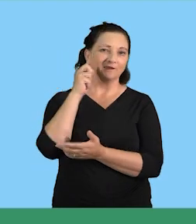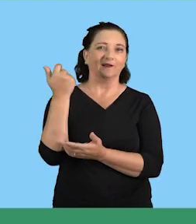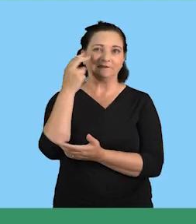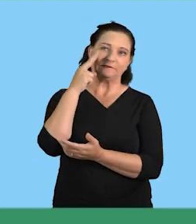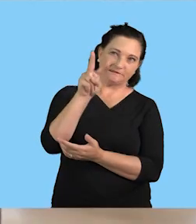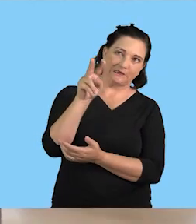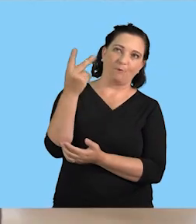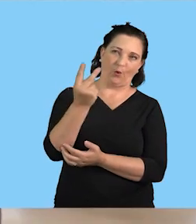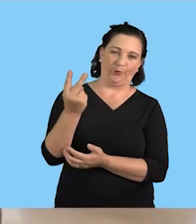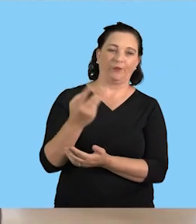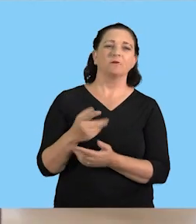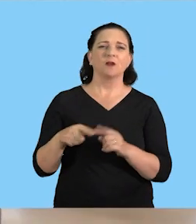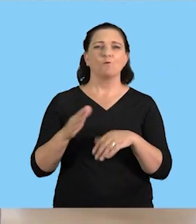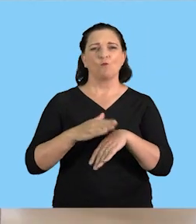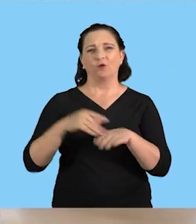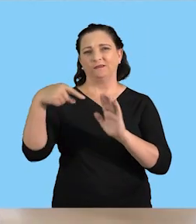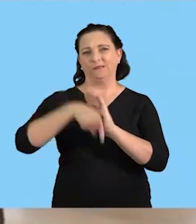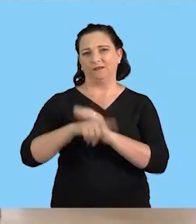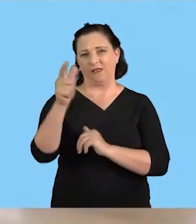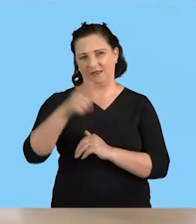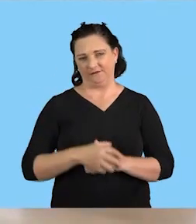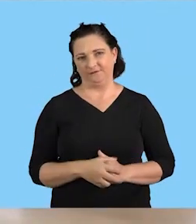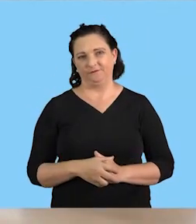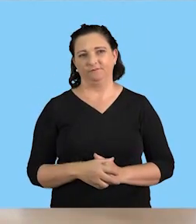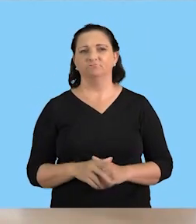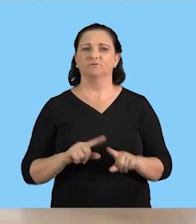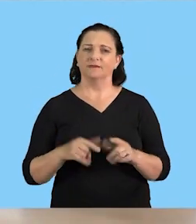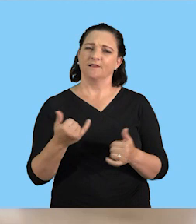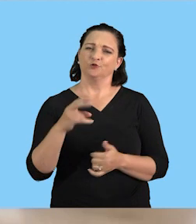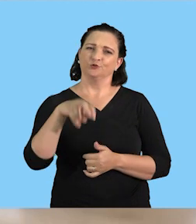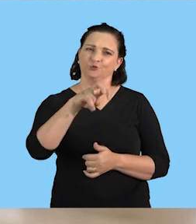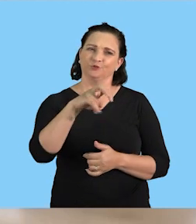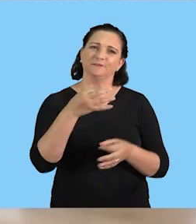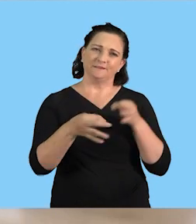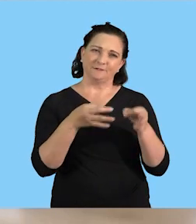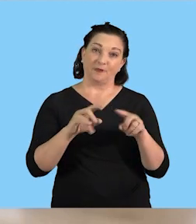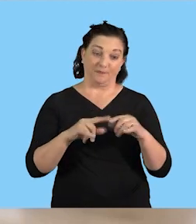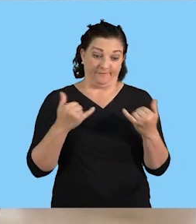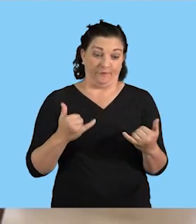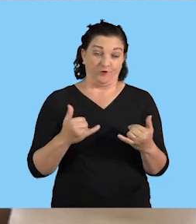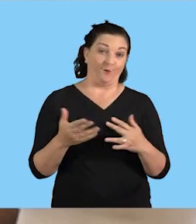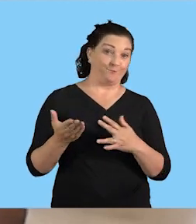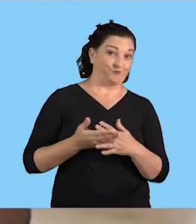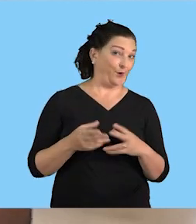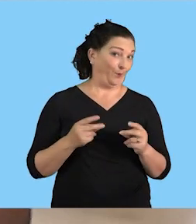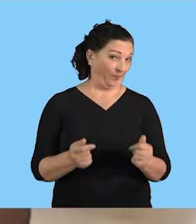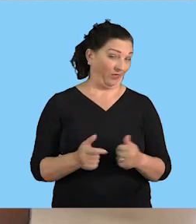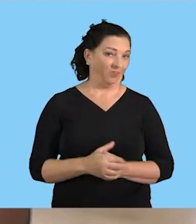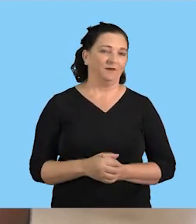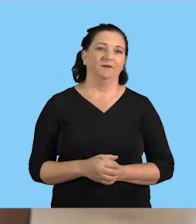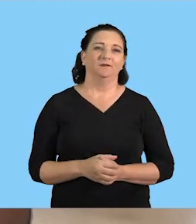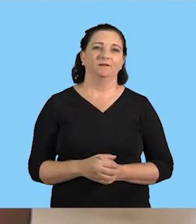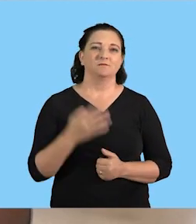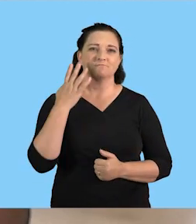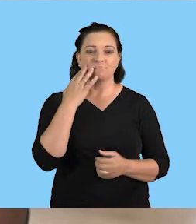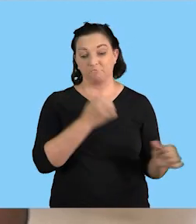this as we go on. So as mentioned, this is our journey that we'll be taking, but for now we're going to go on a quick break, and when we